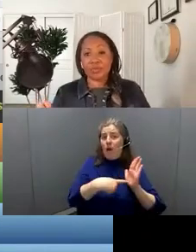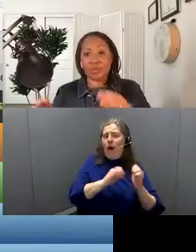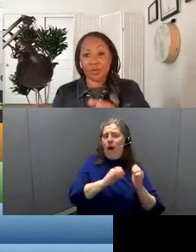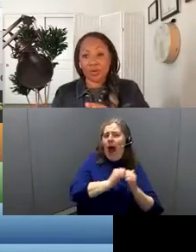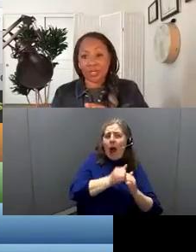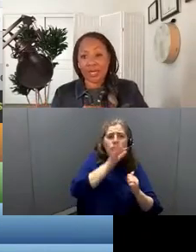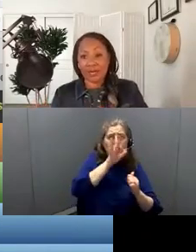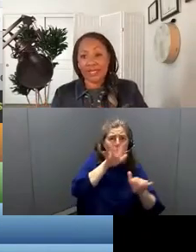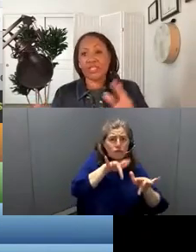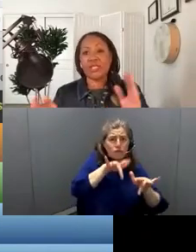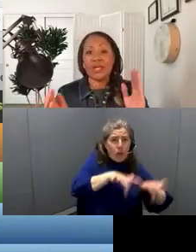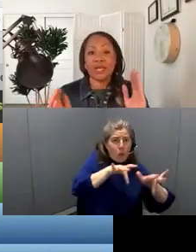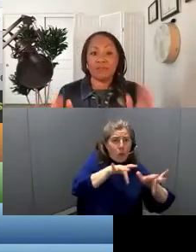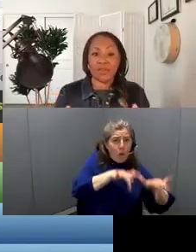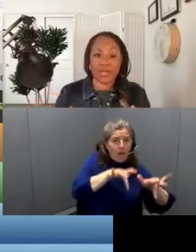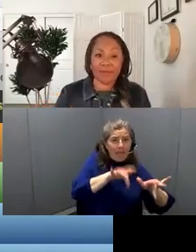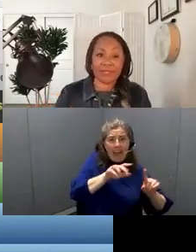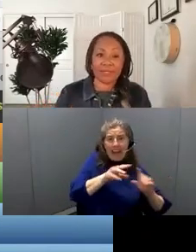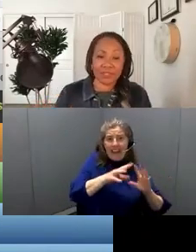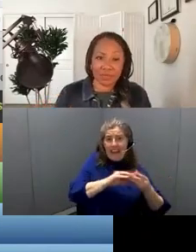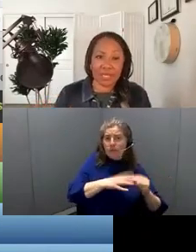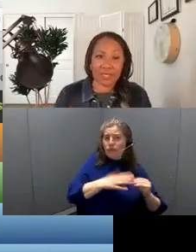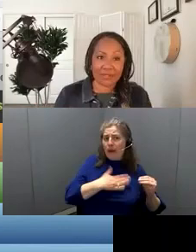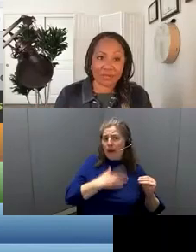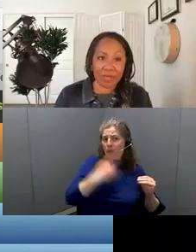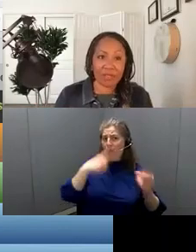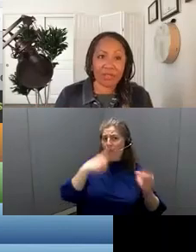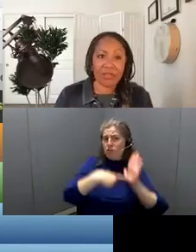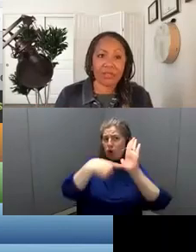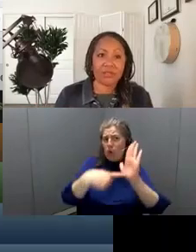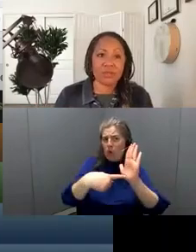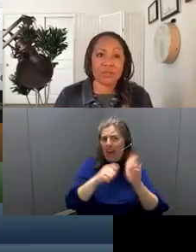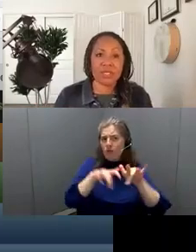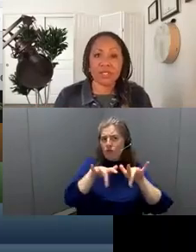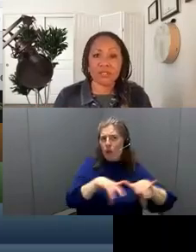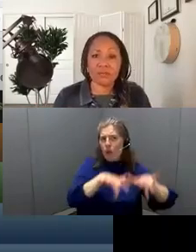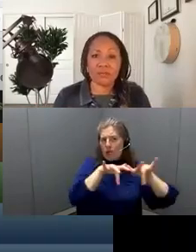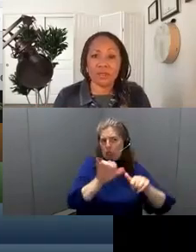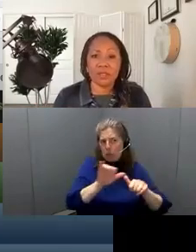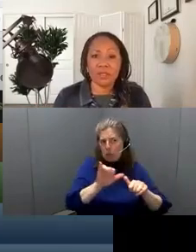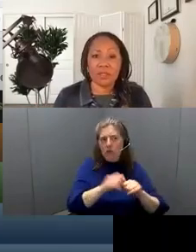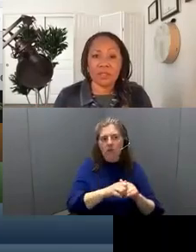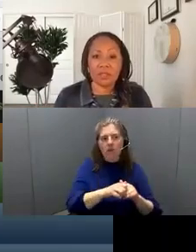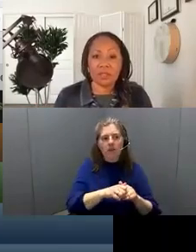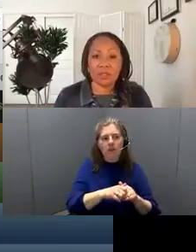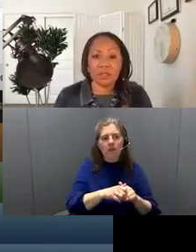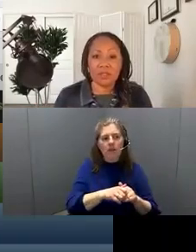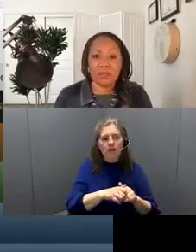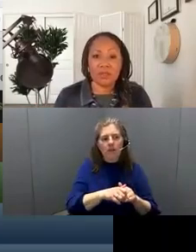to record the narration, I'm very happy to do that as well. So we're going to get some